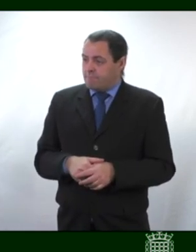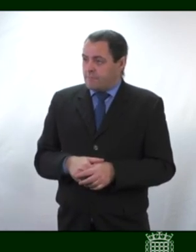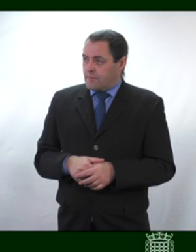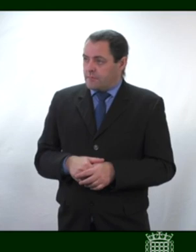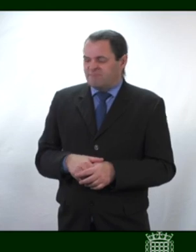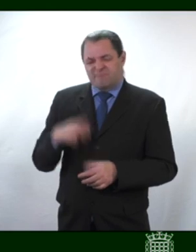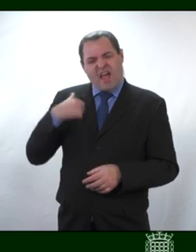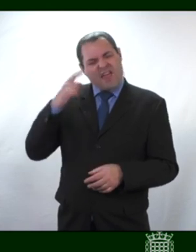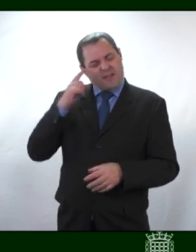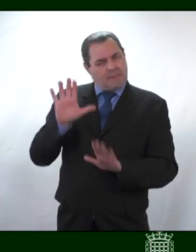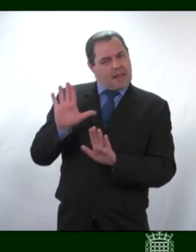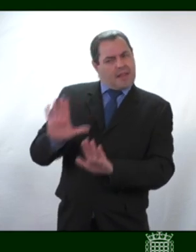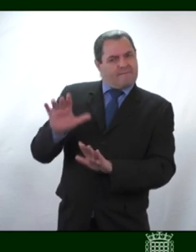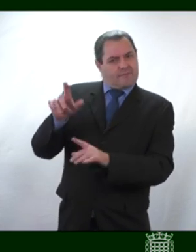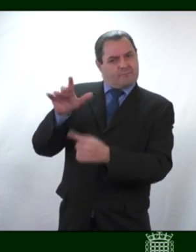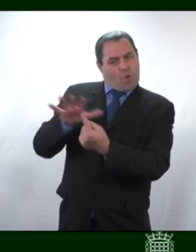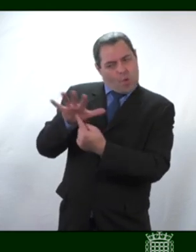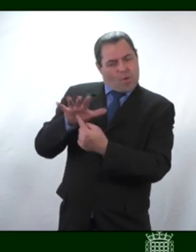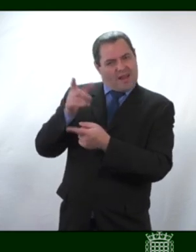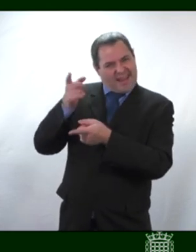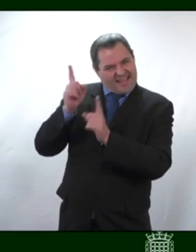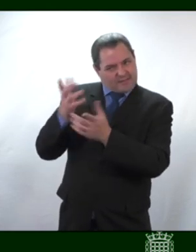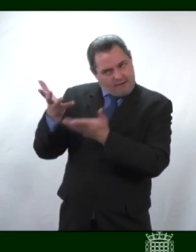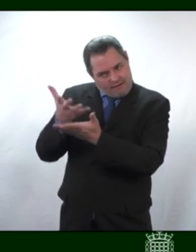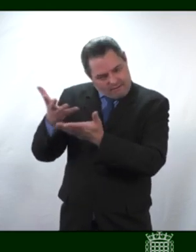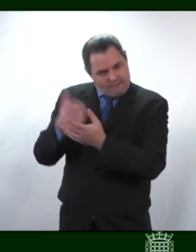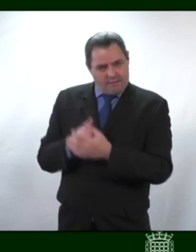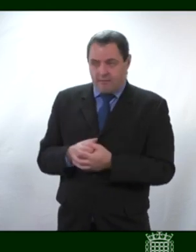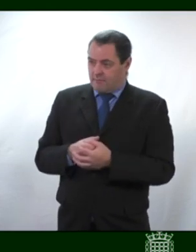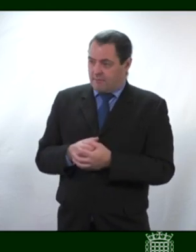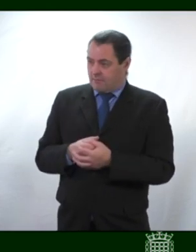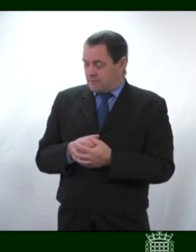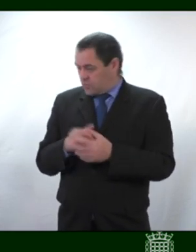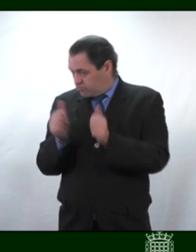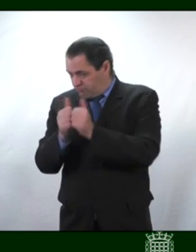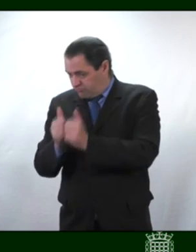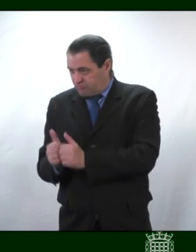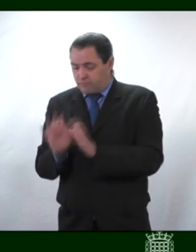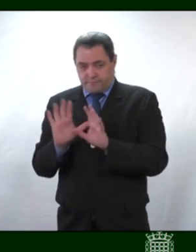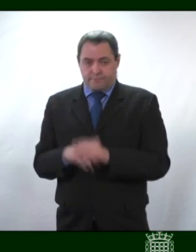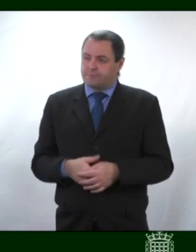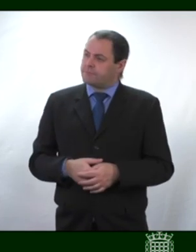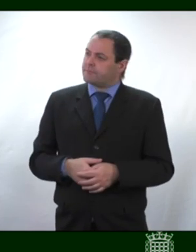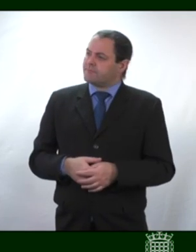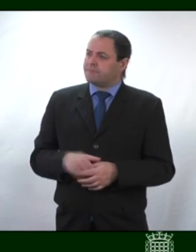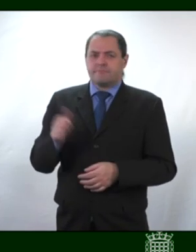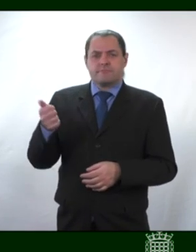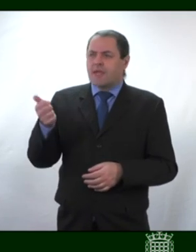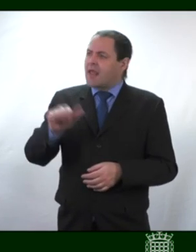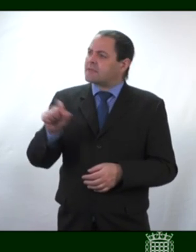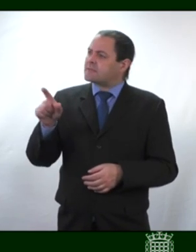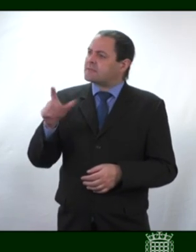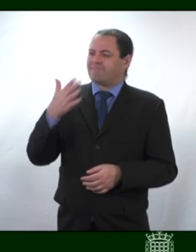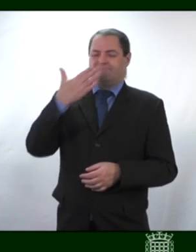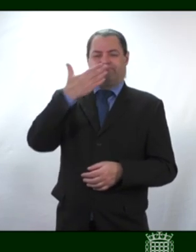I think we should leave it to the local leaders and my right honourable friend to try to come to a conclusion. Thank you, Mr.